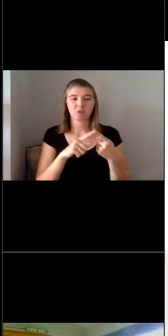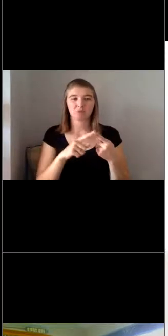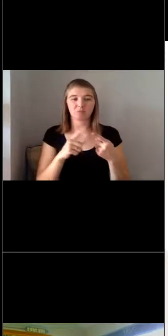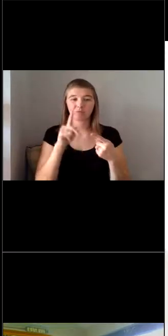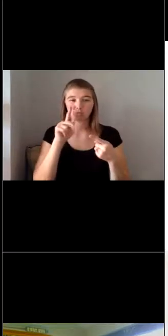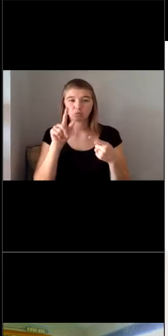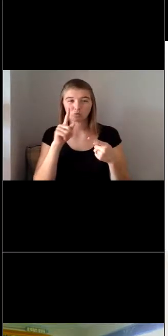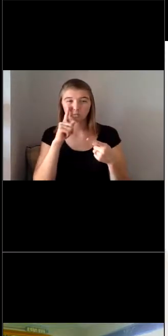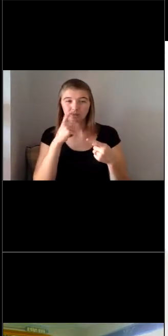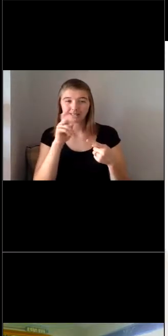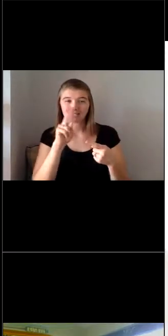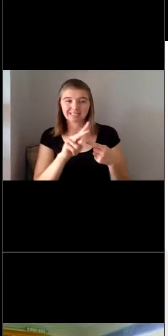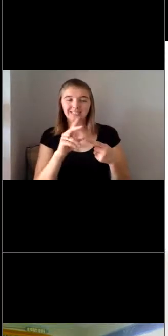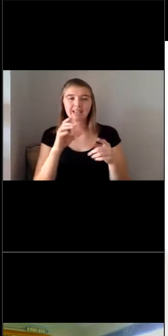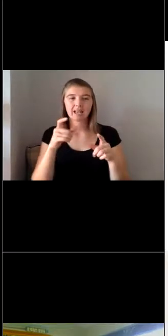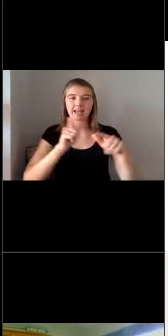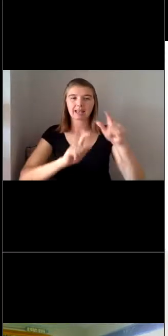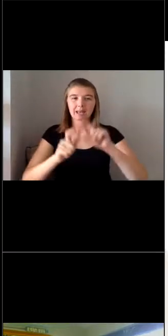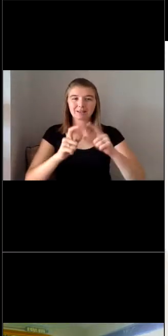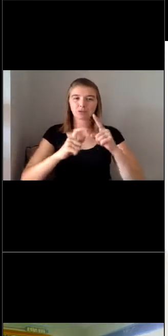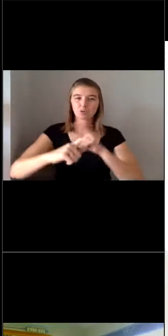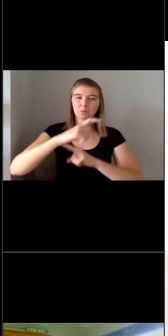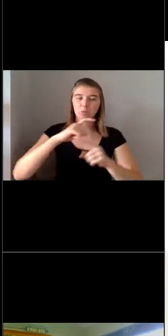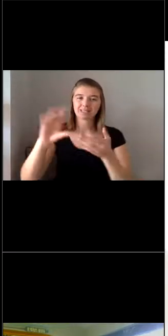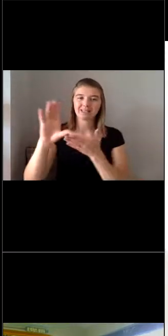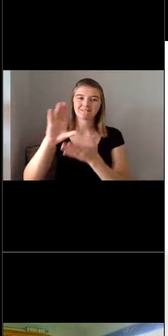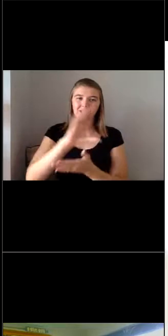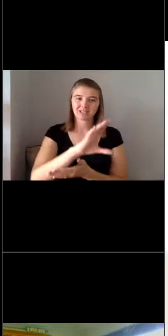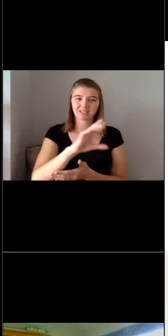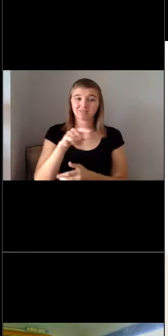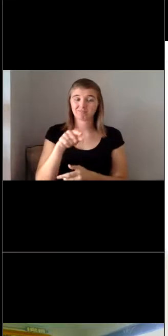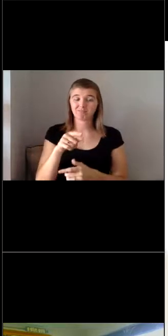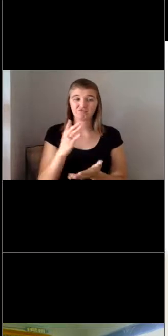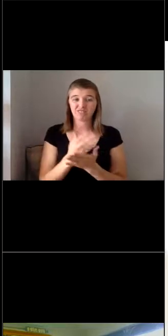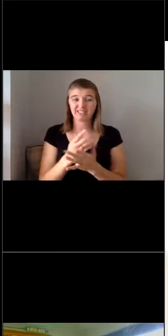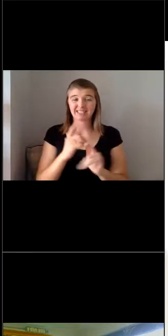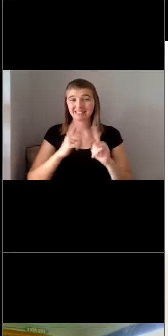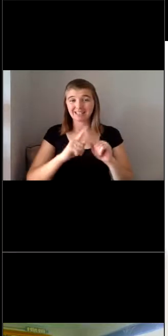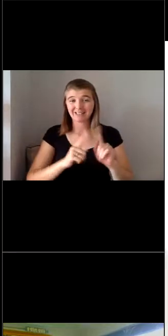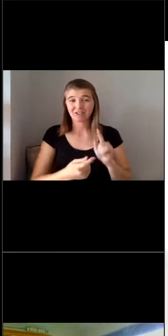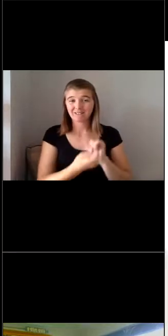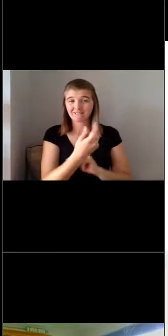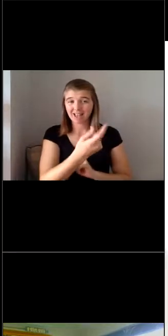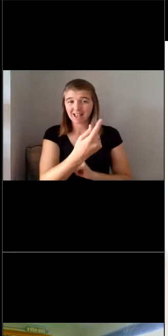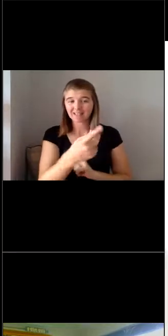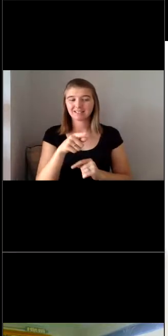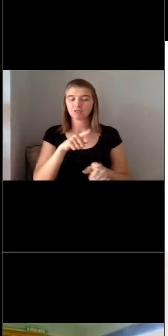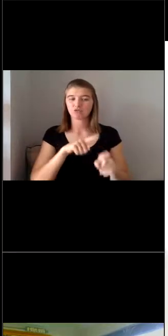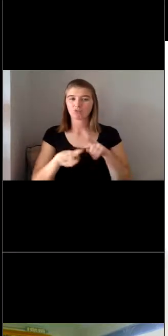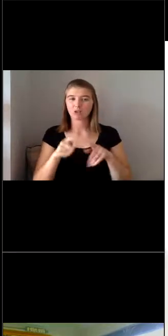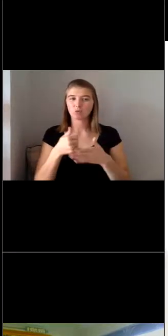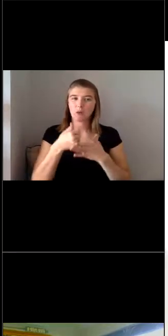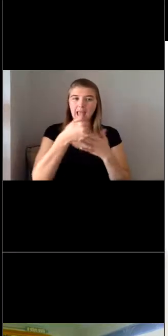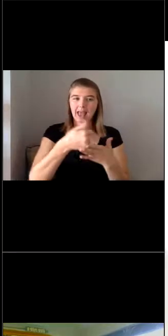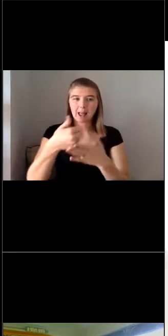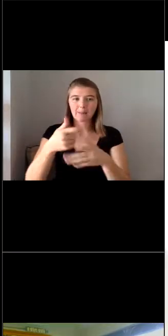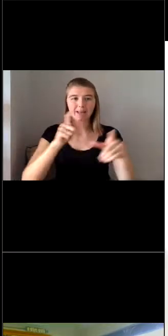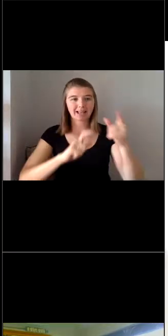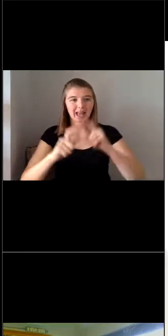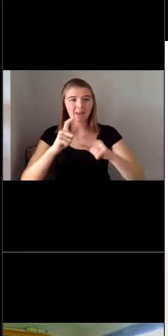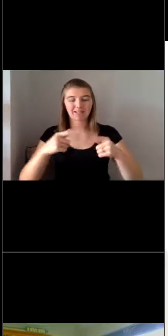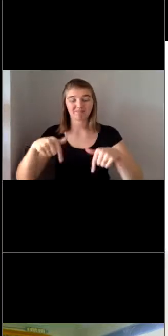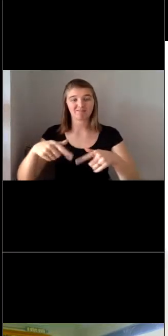see a couple of links to the Chemist Community Fund. So they do various different events. They're there to help and support chemists across the